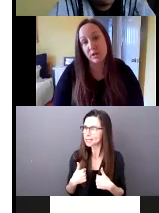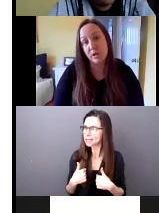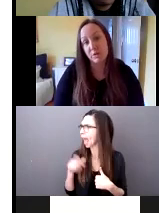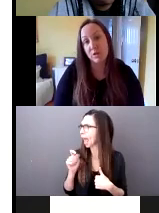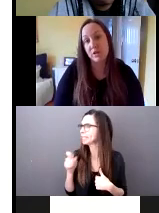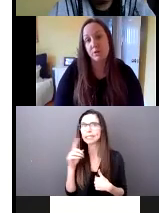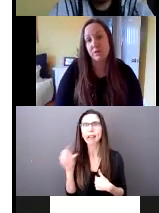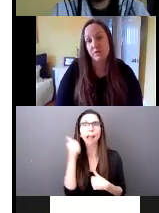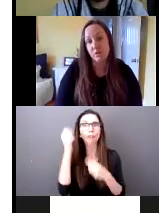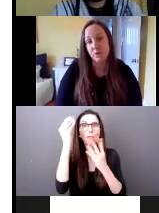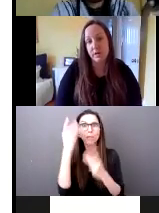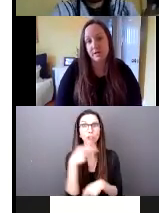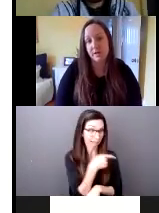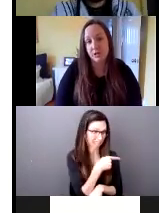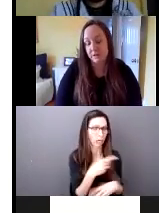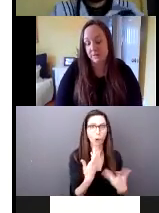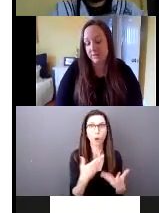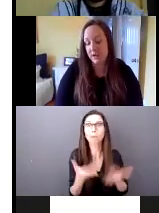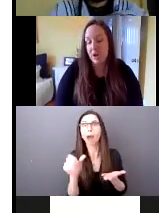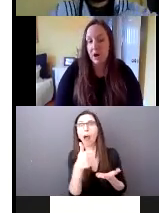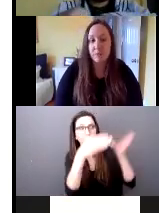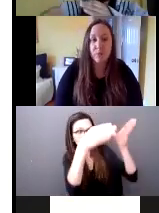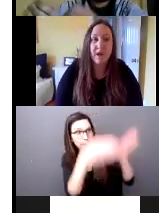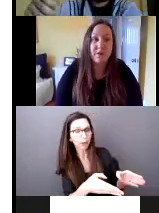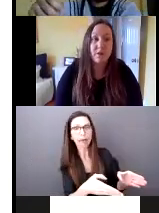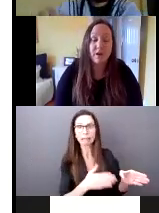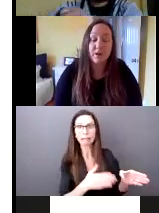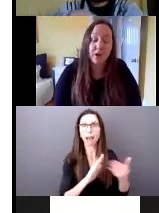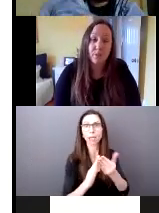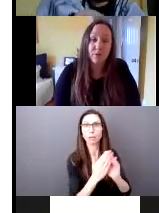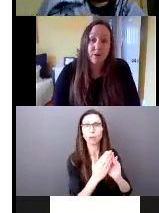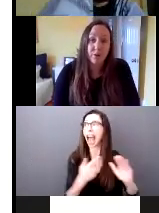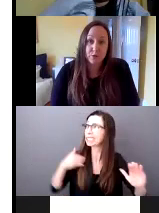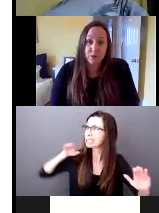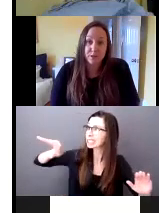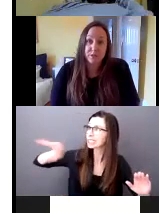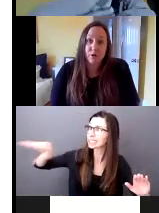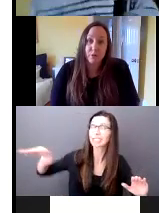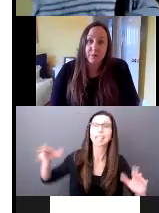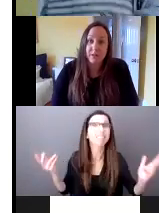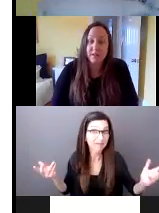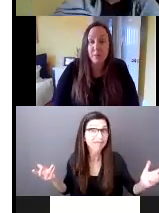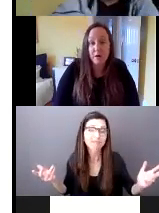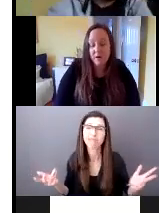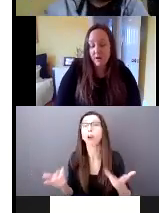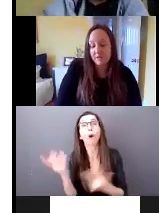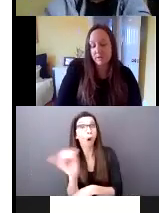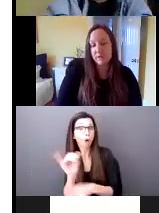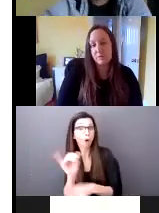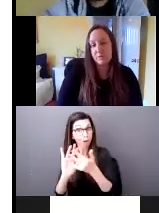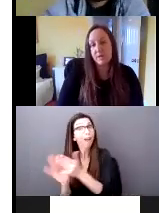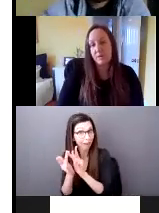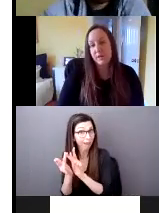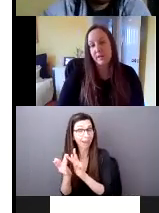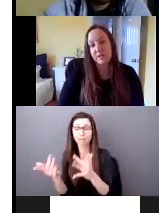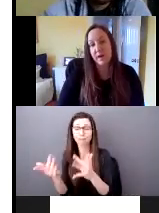supporting in the community or within their organizations. We have a lot of healthcare provider resources on our website as well. And so some